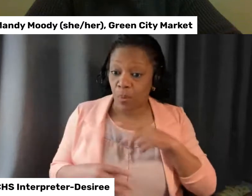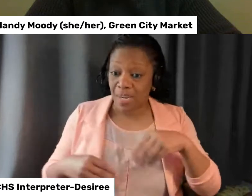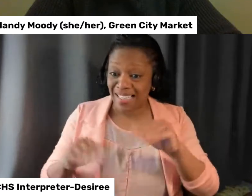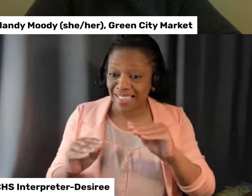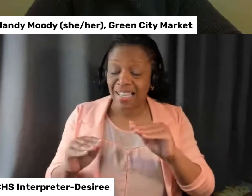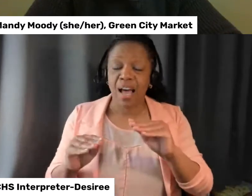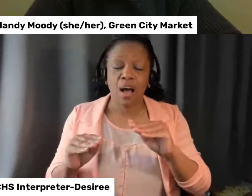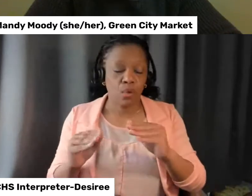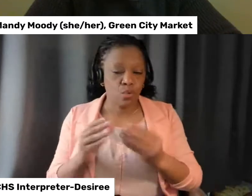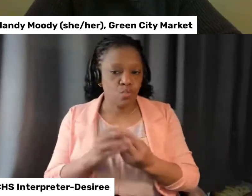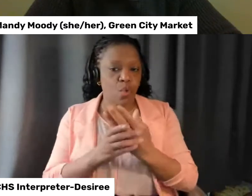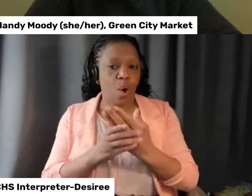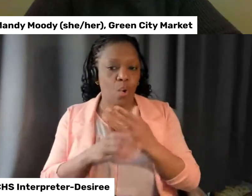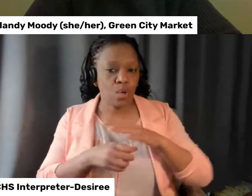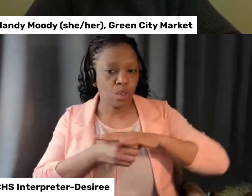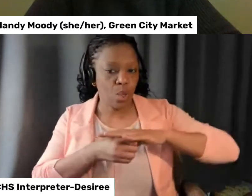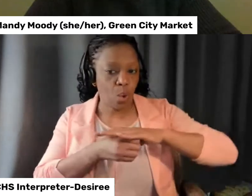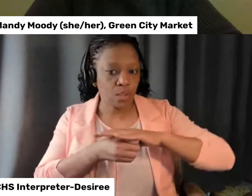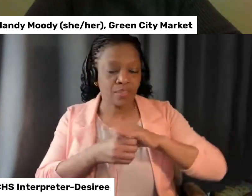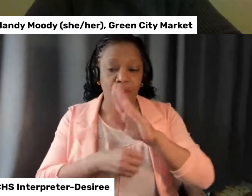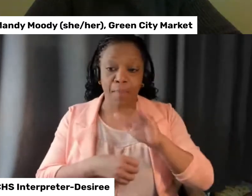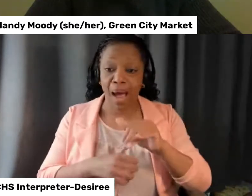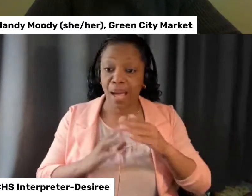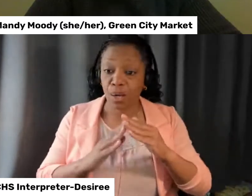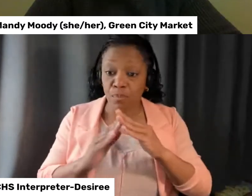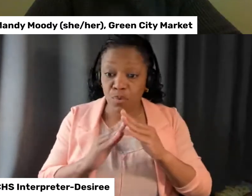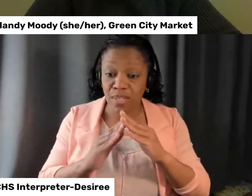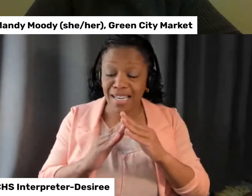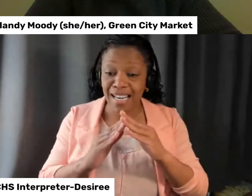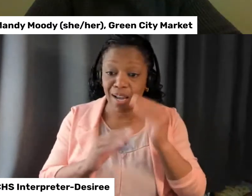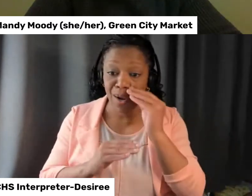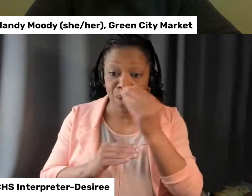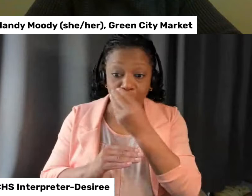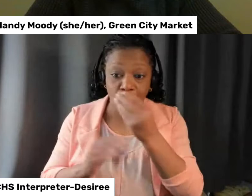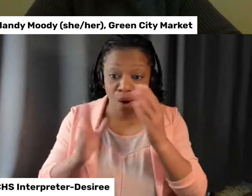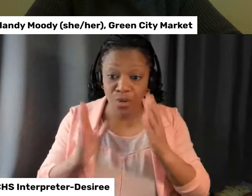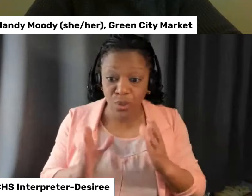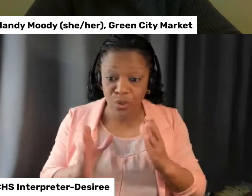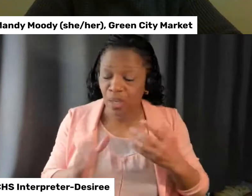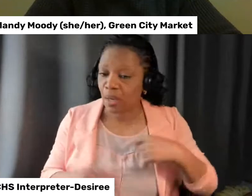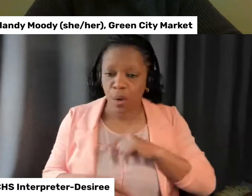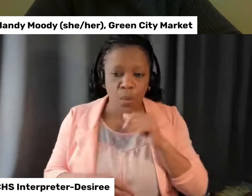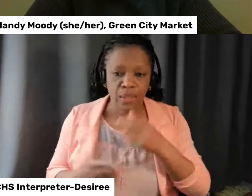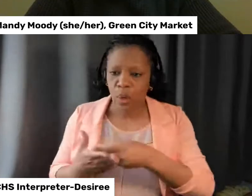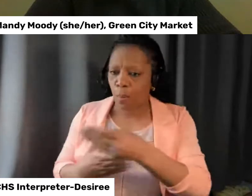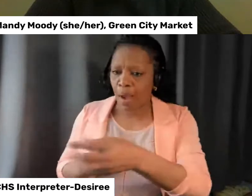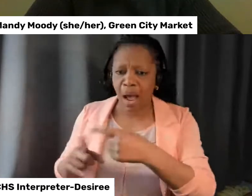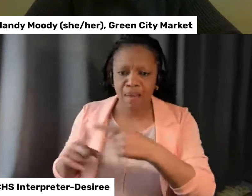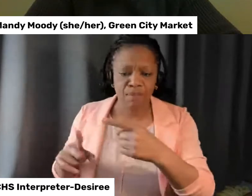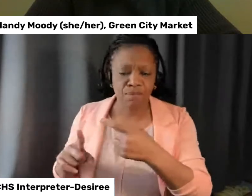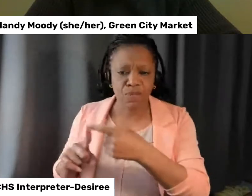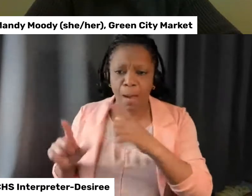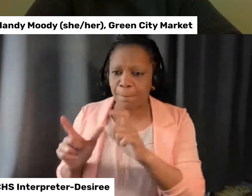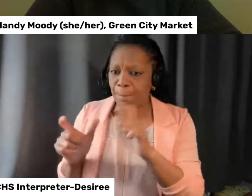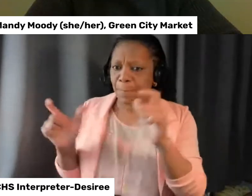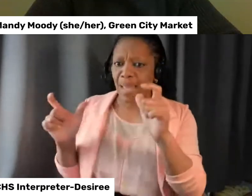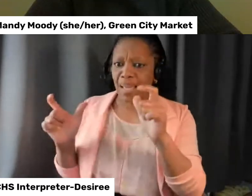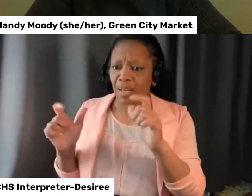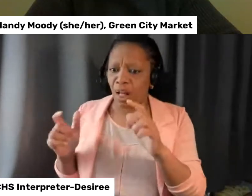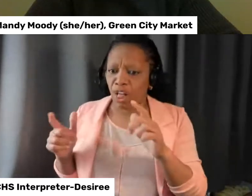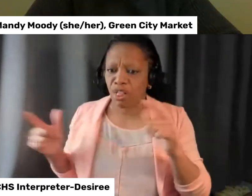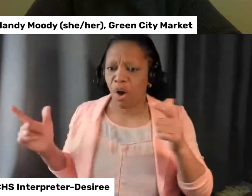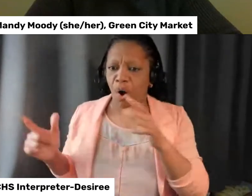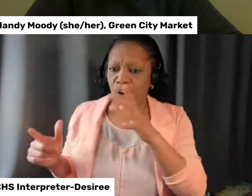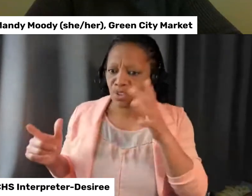by community gardeners. We do not source from big box wholesalers or large farmers.